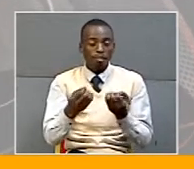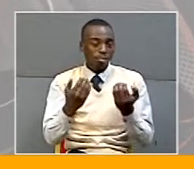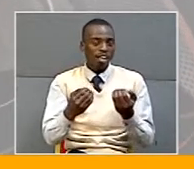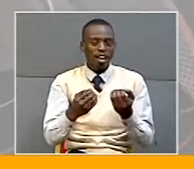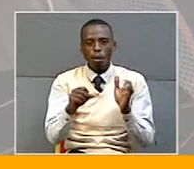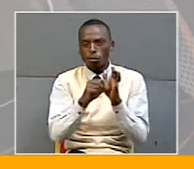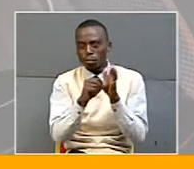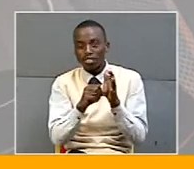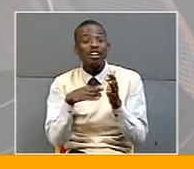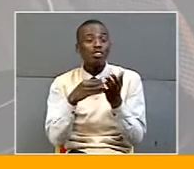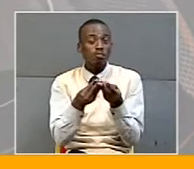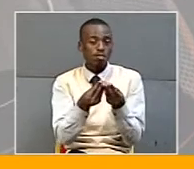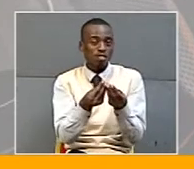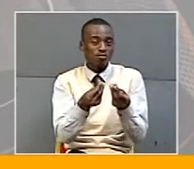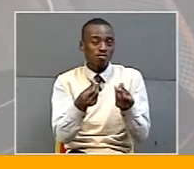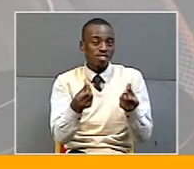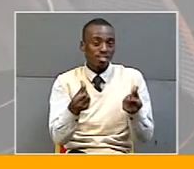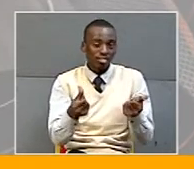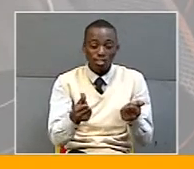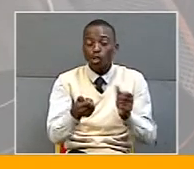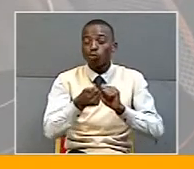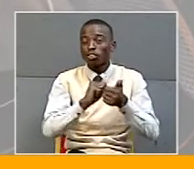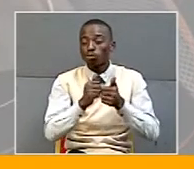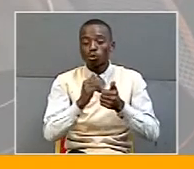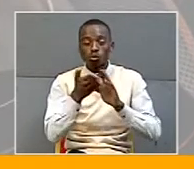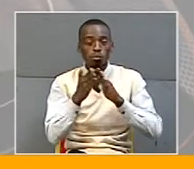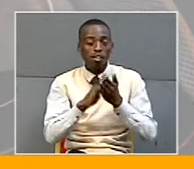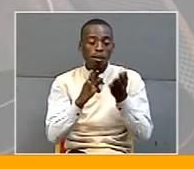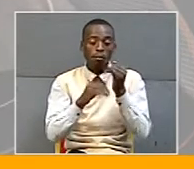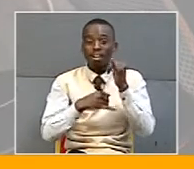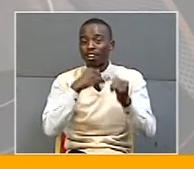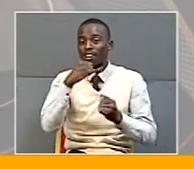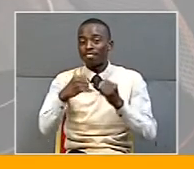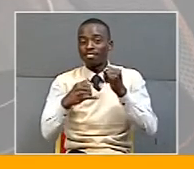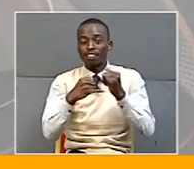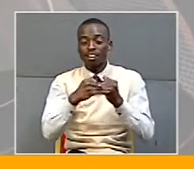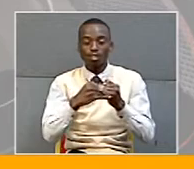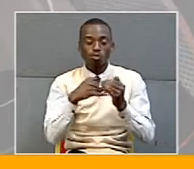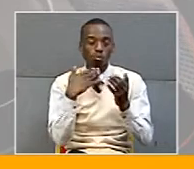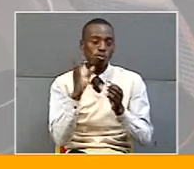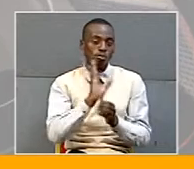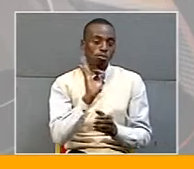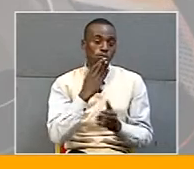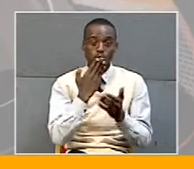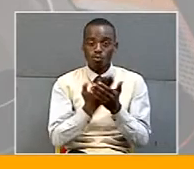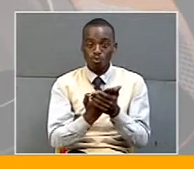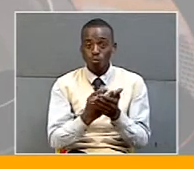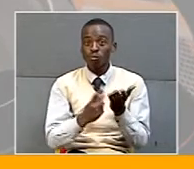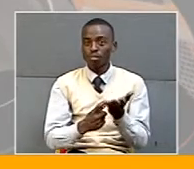loopholes that must be addressed for this sport to become an international medal prospect for